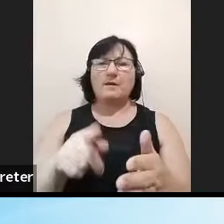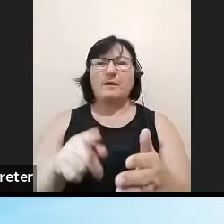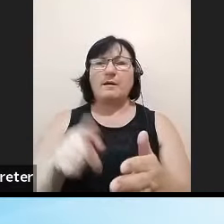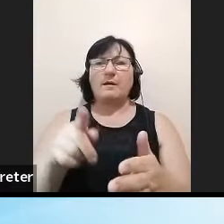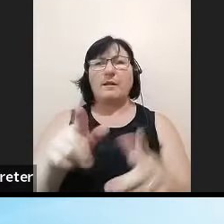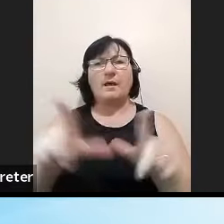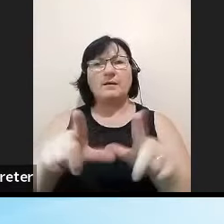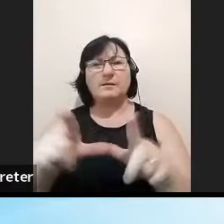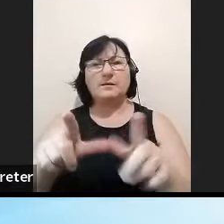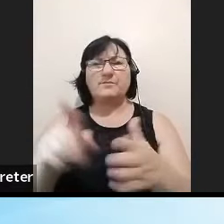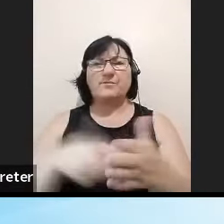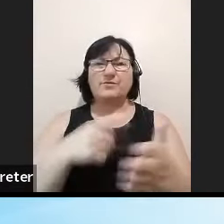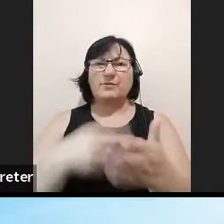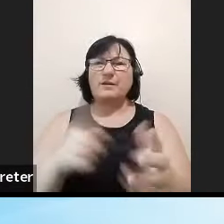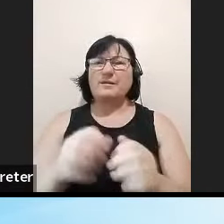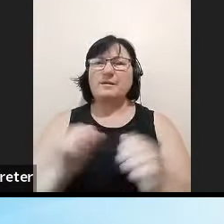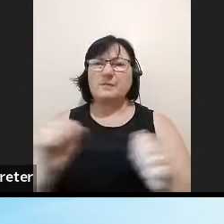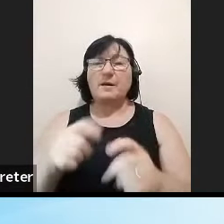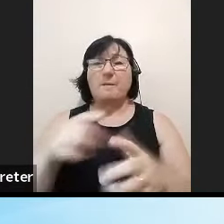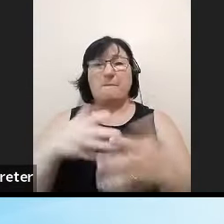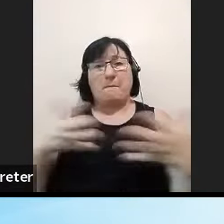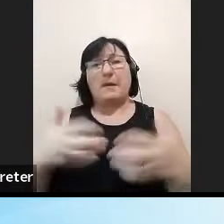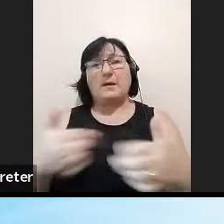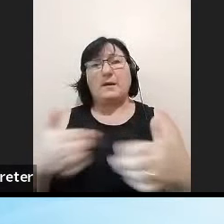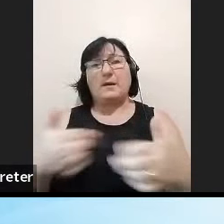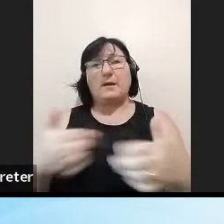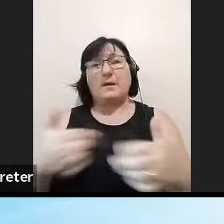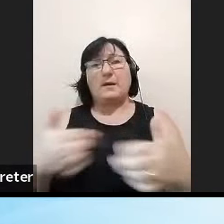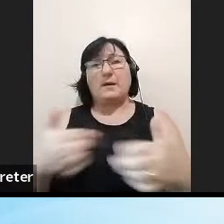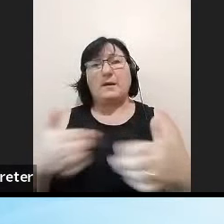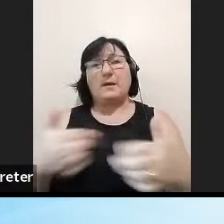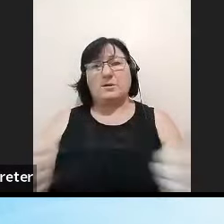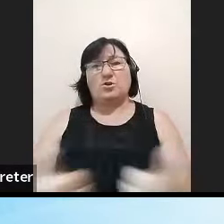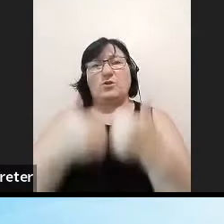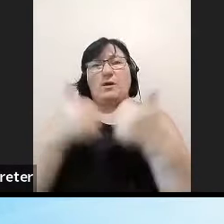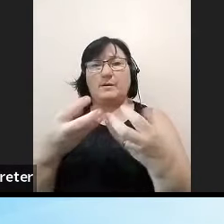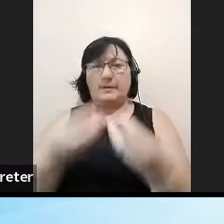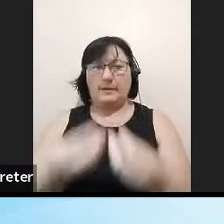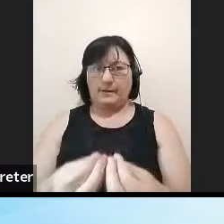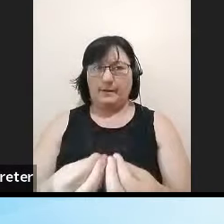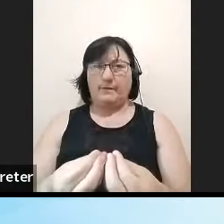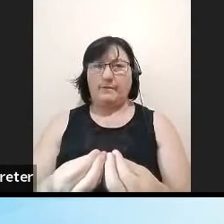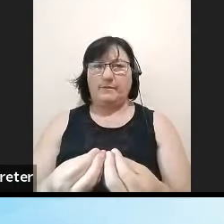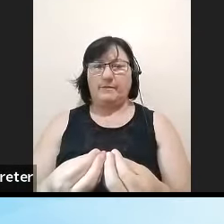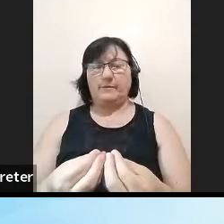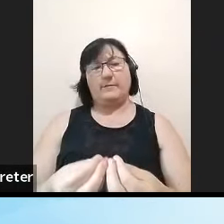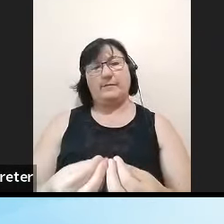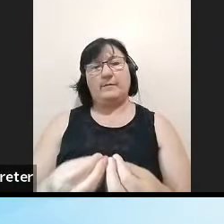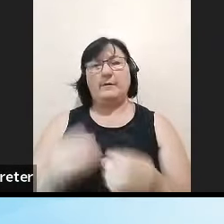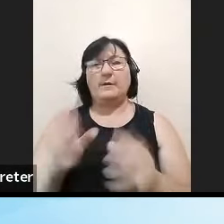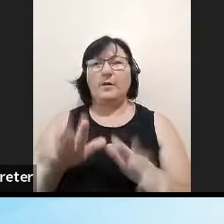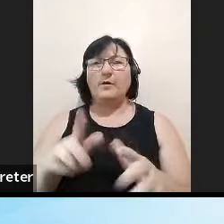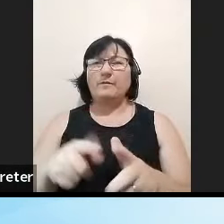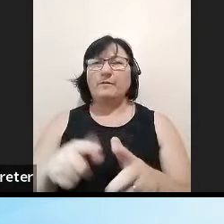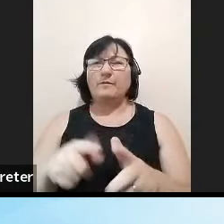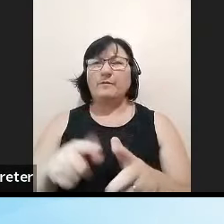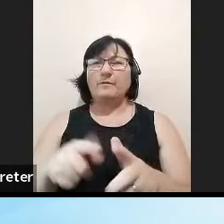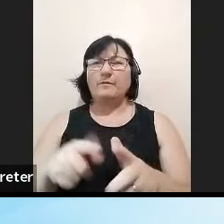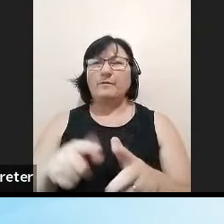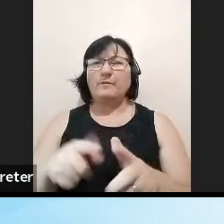challenge because of most of the activities or majority of activities need a human or is a